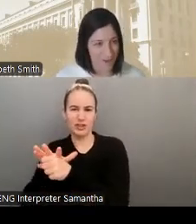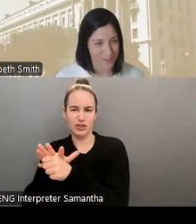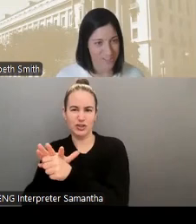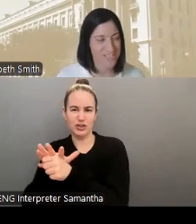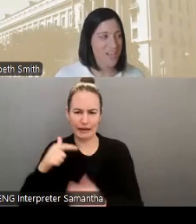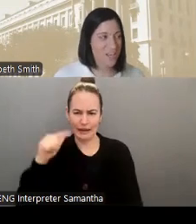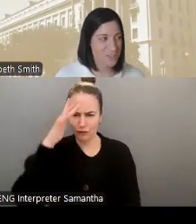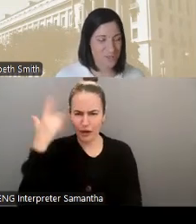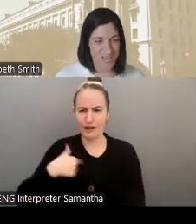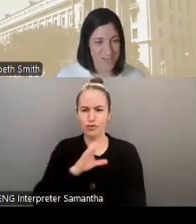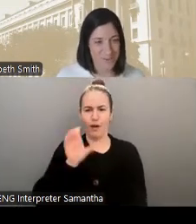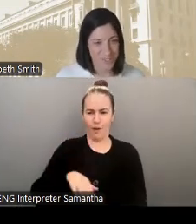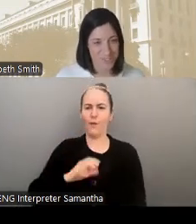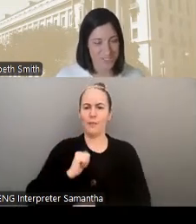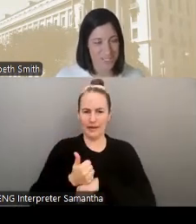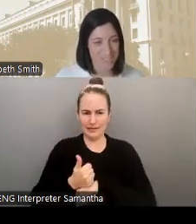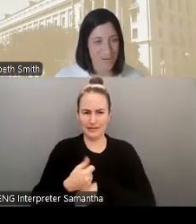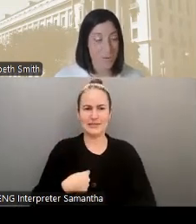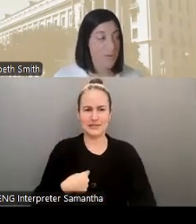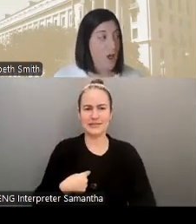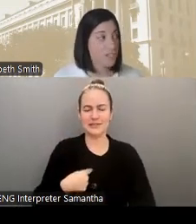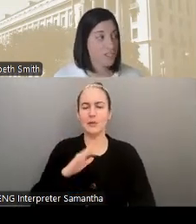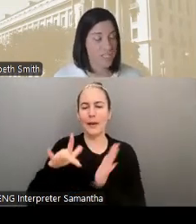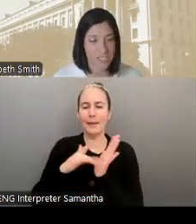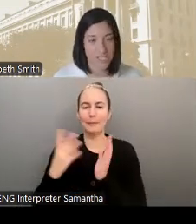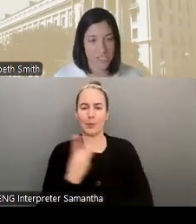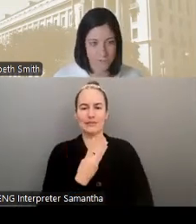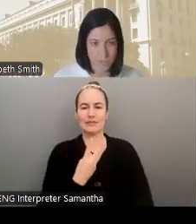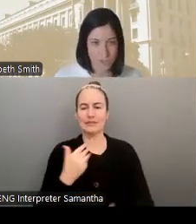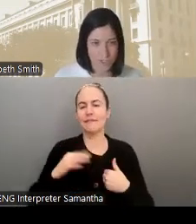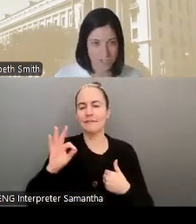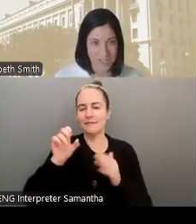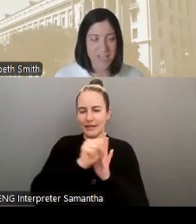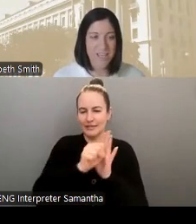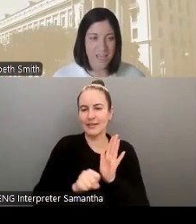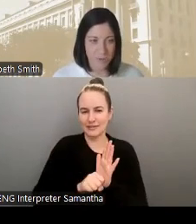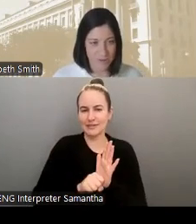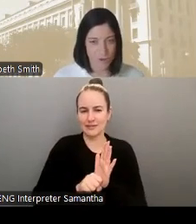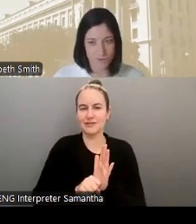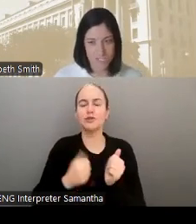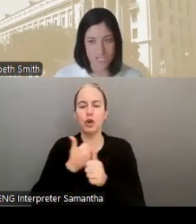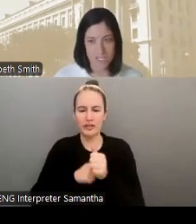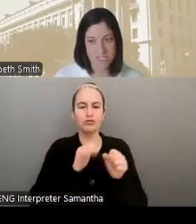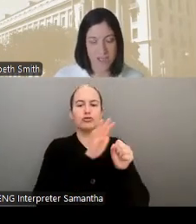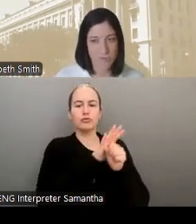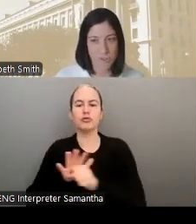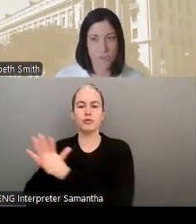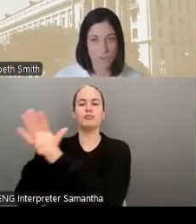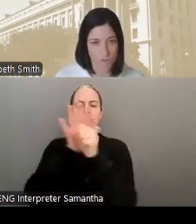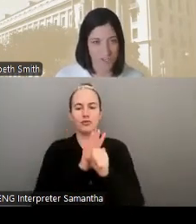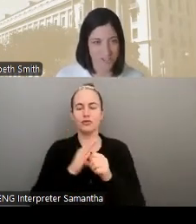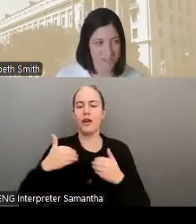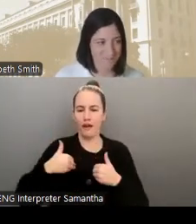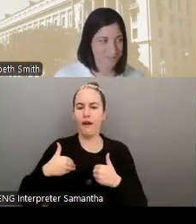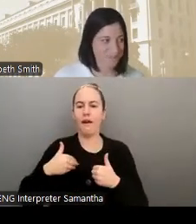Chicago office, so the 9 Midwestern states there. But we have auditors in each of these regions that provide oversight to